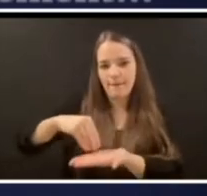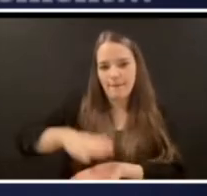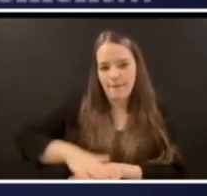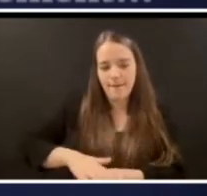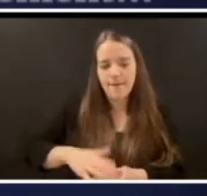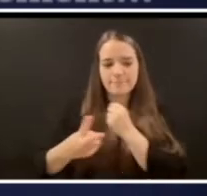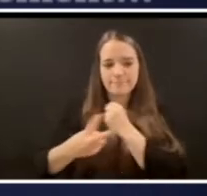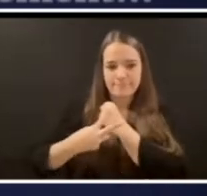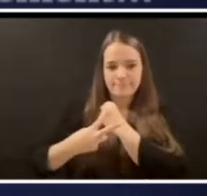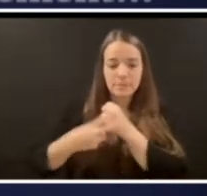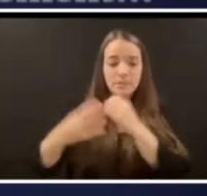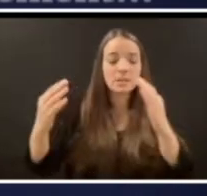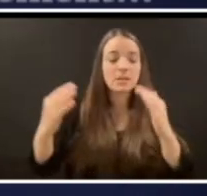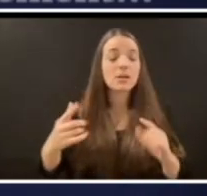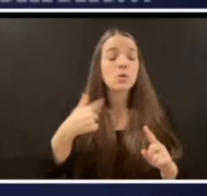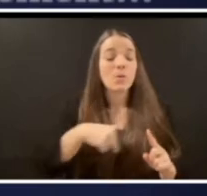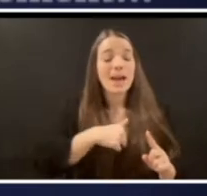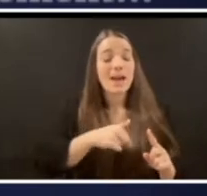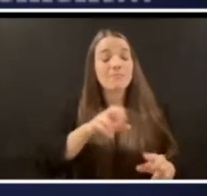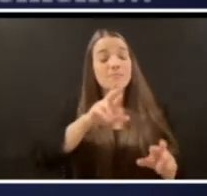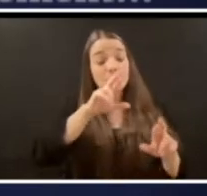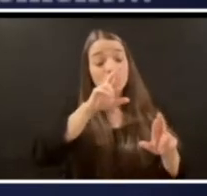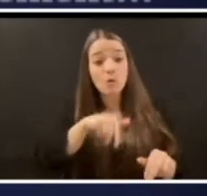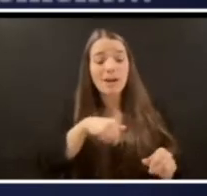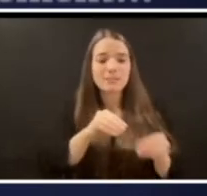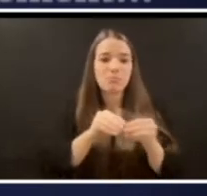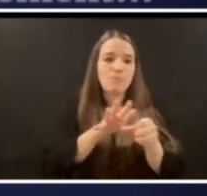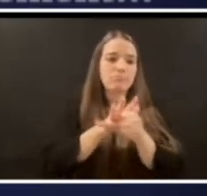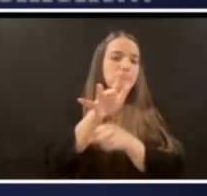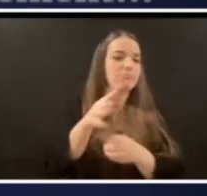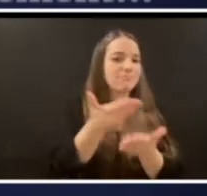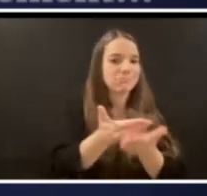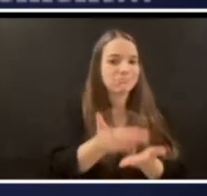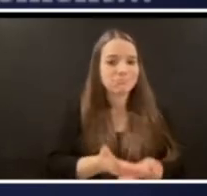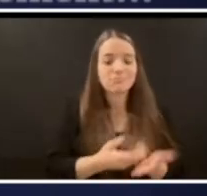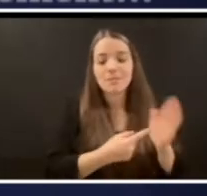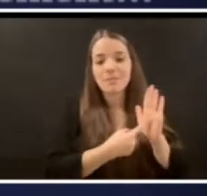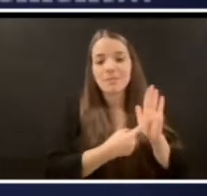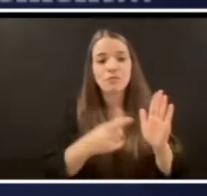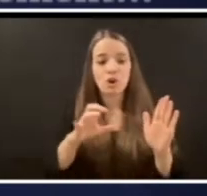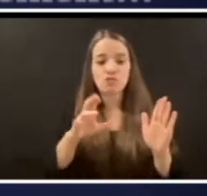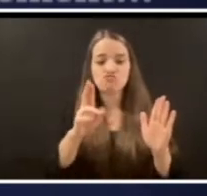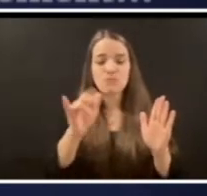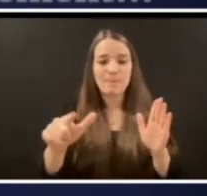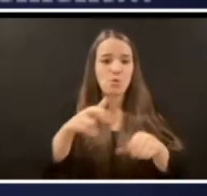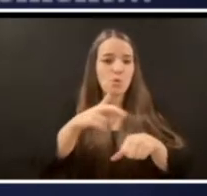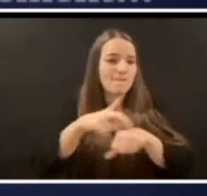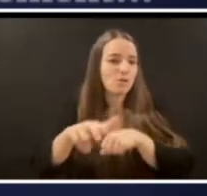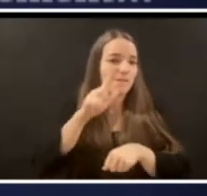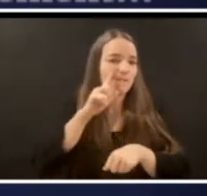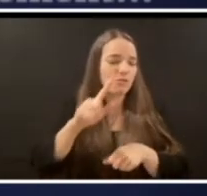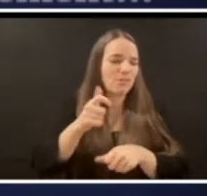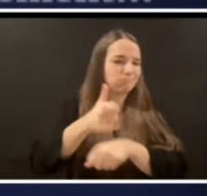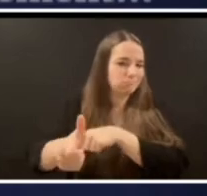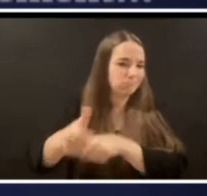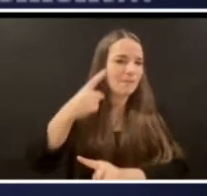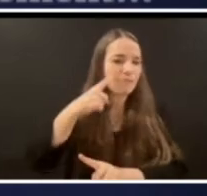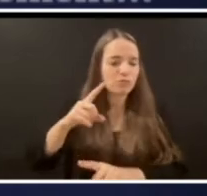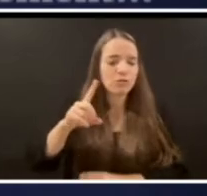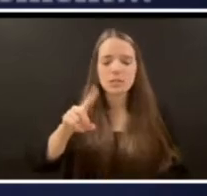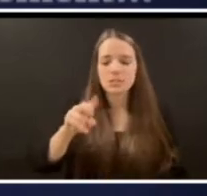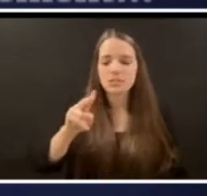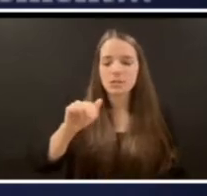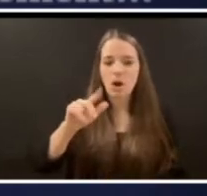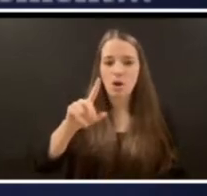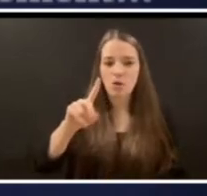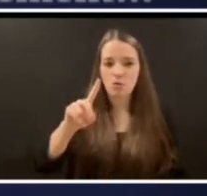in our report is more than sufficient for a criminal referral of former President Donald J. Trump and others in connection with